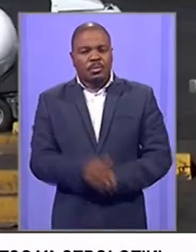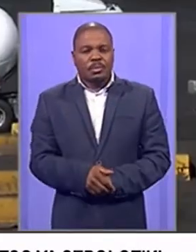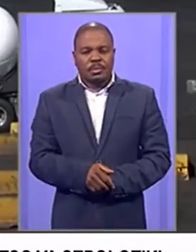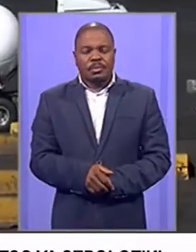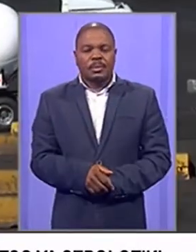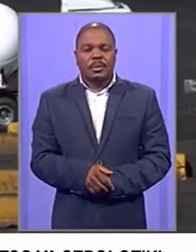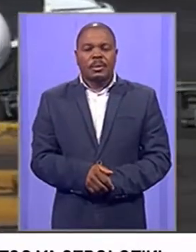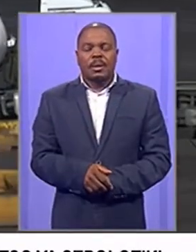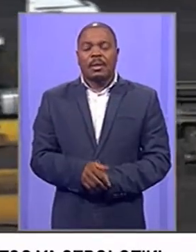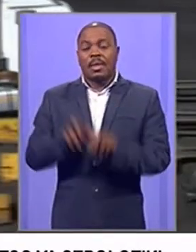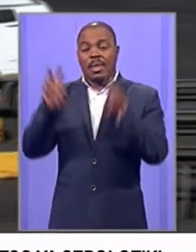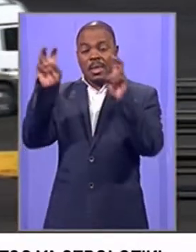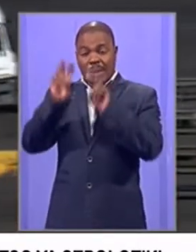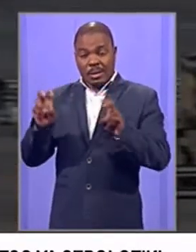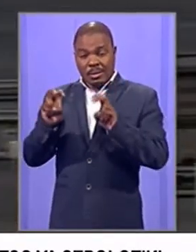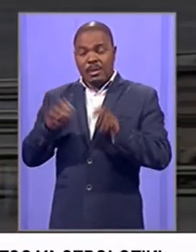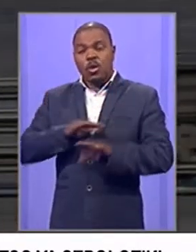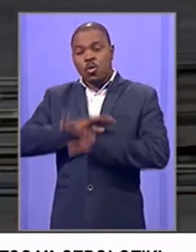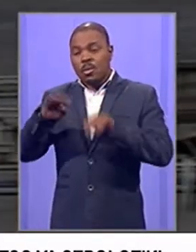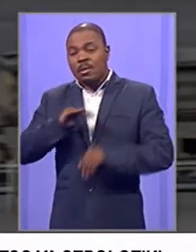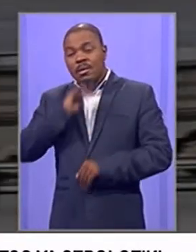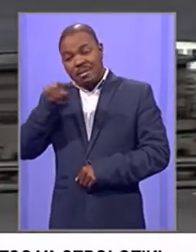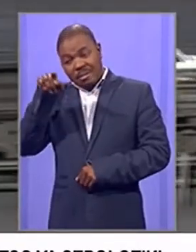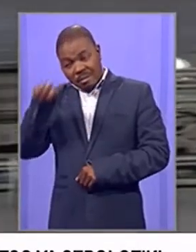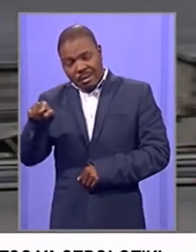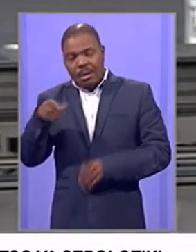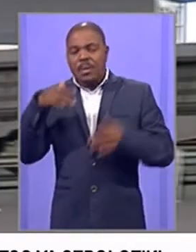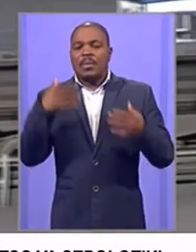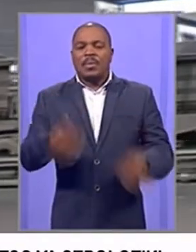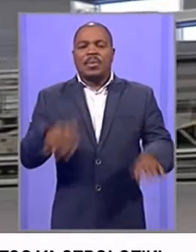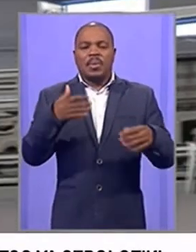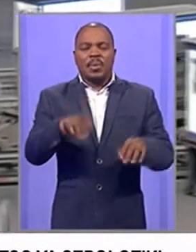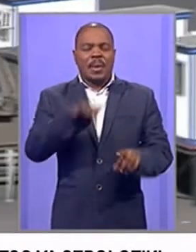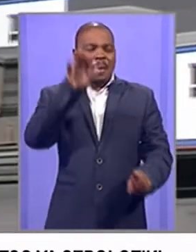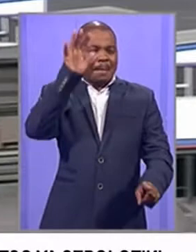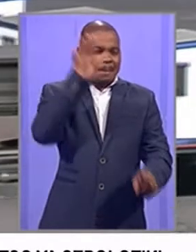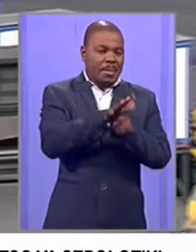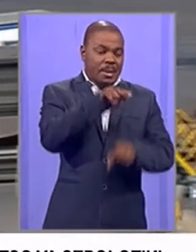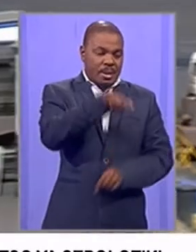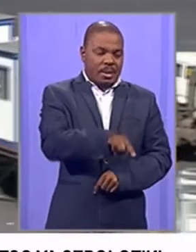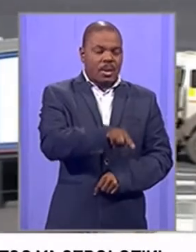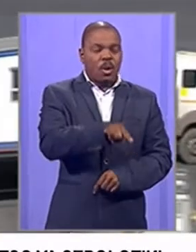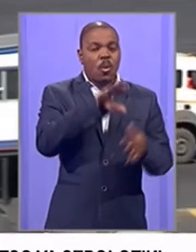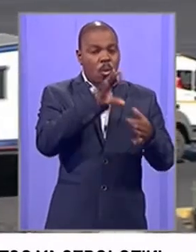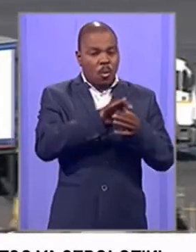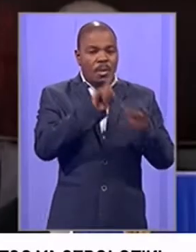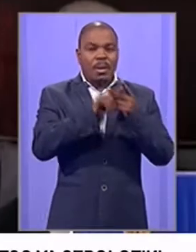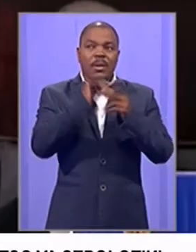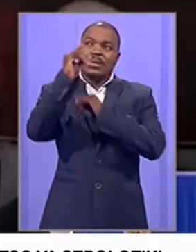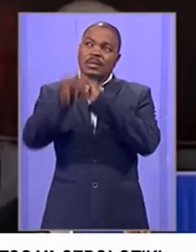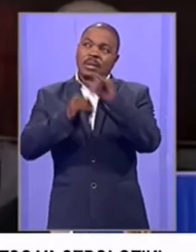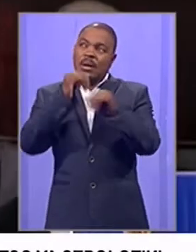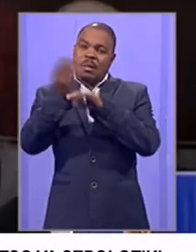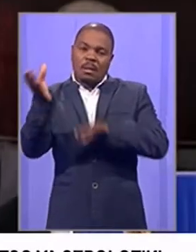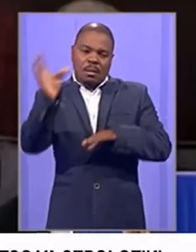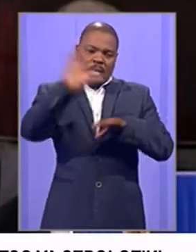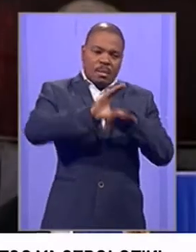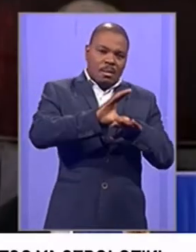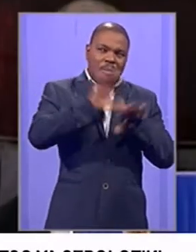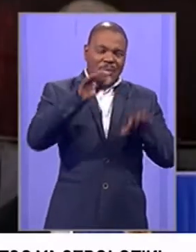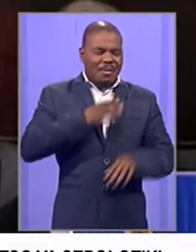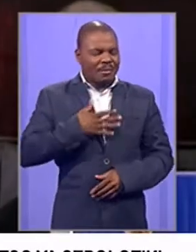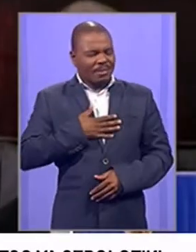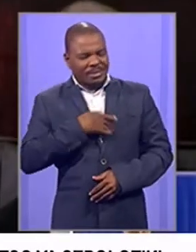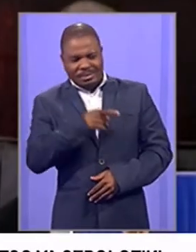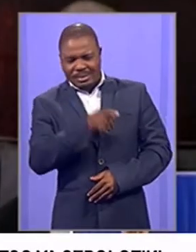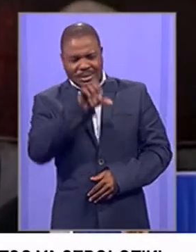energy supply has had a direct material impact on domestic and international investor confidence,